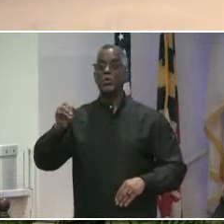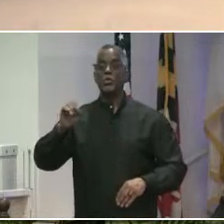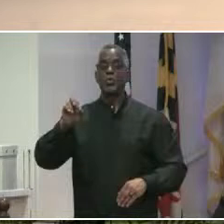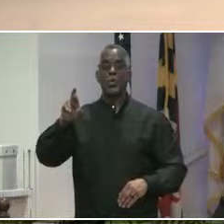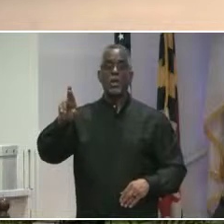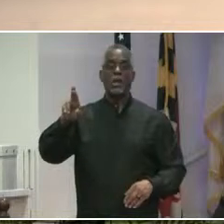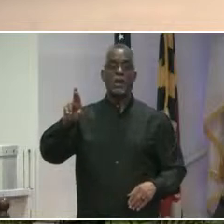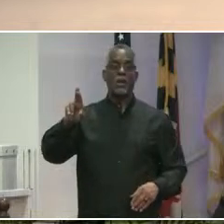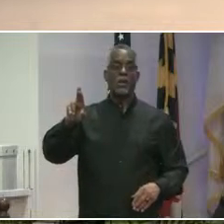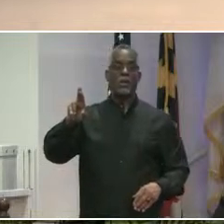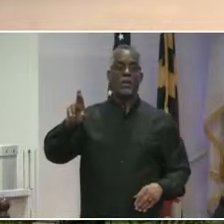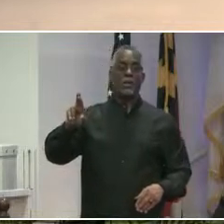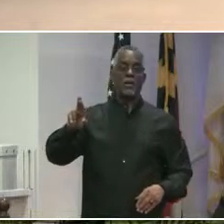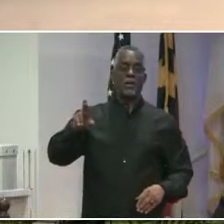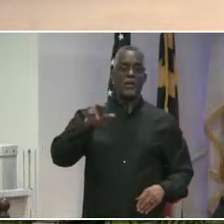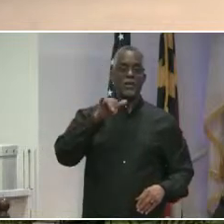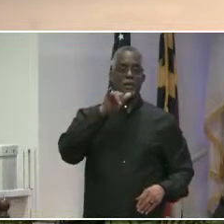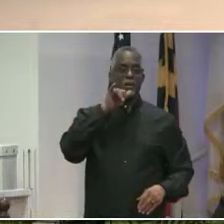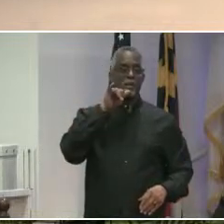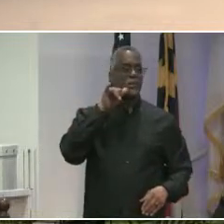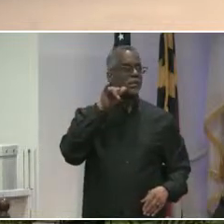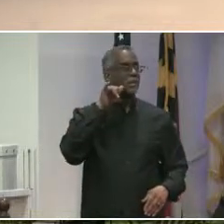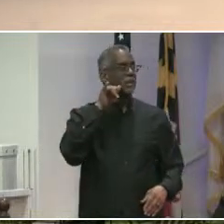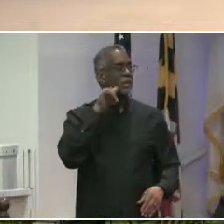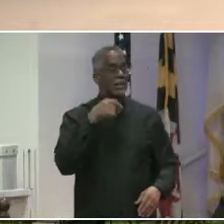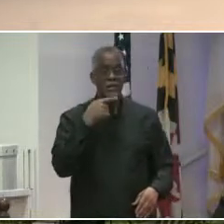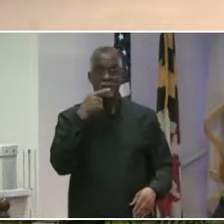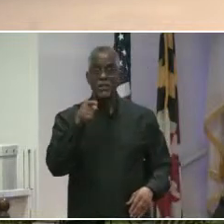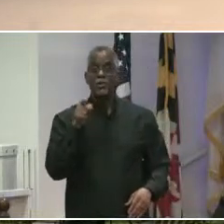right? And I guess where I landed first, because they say you're